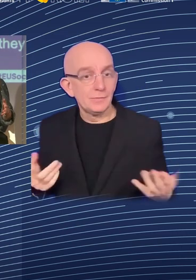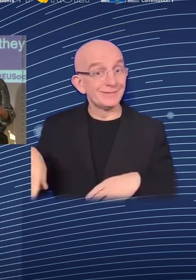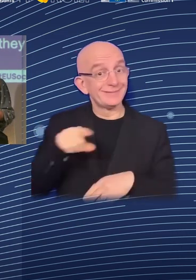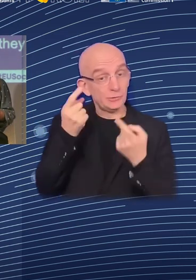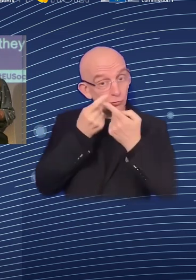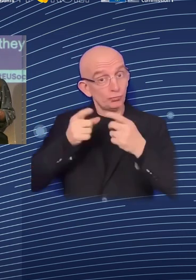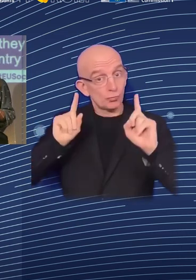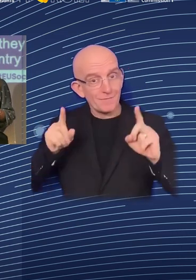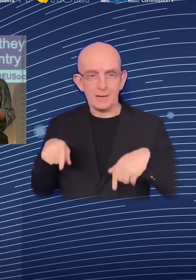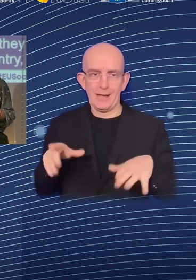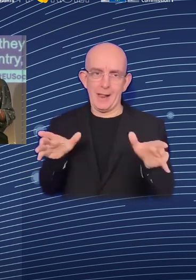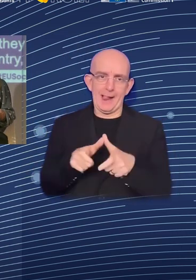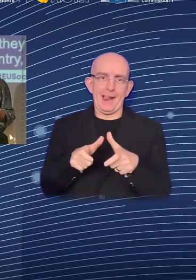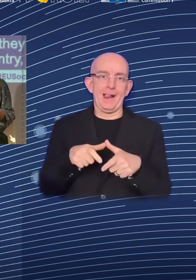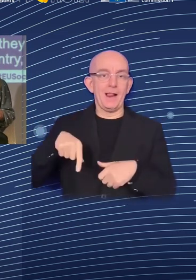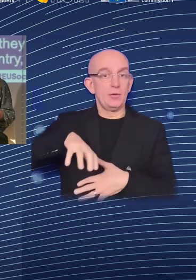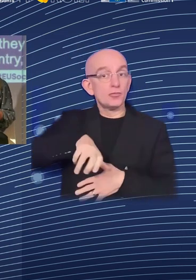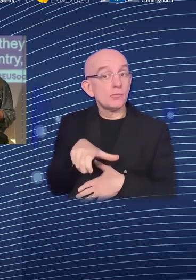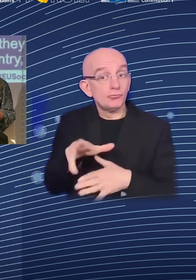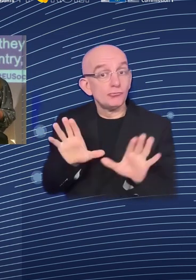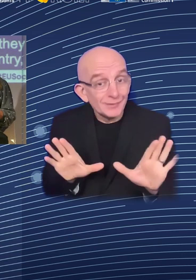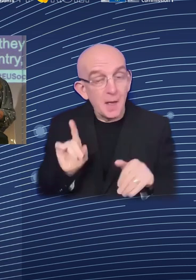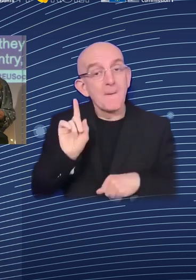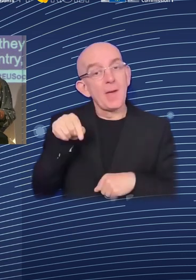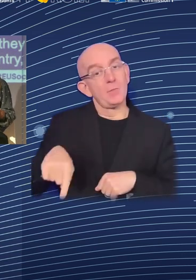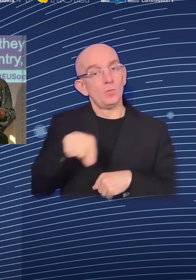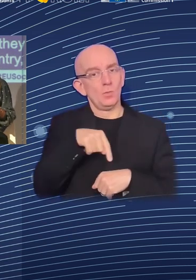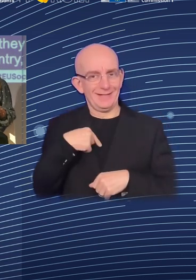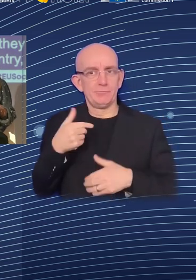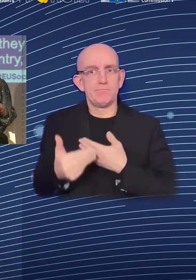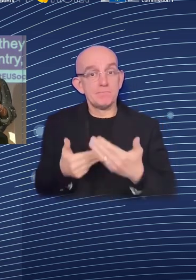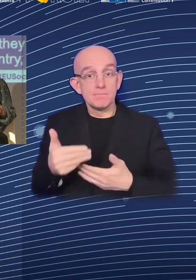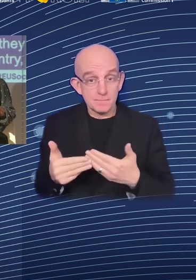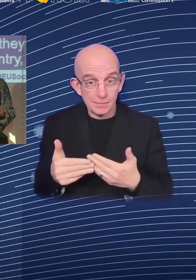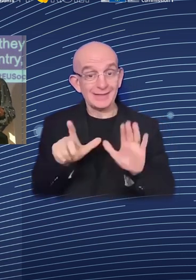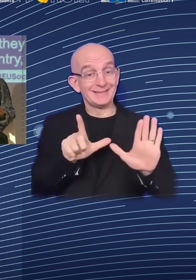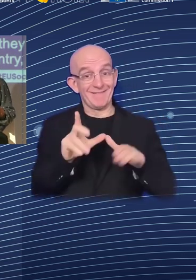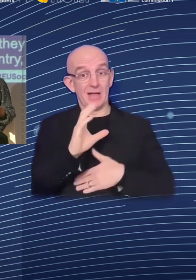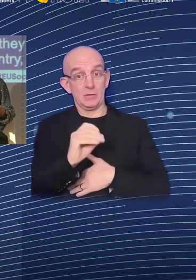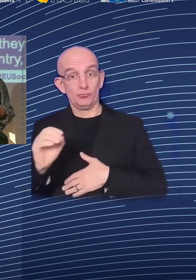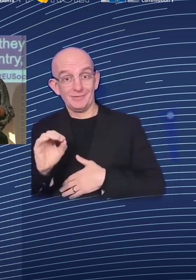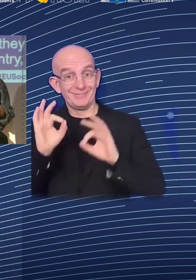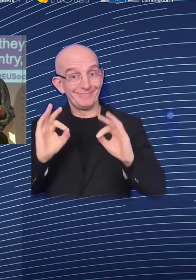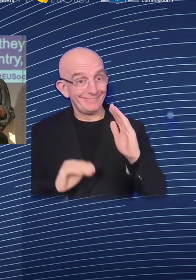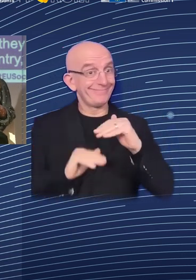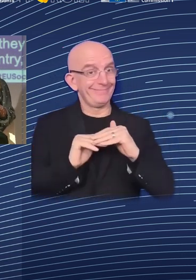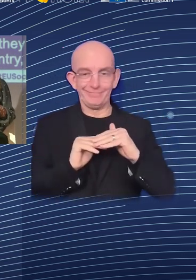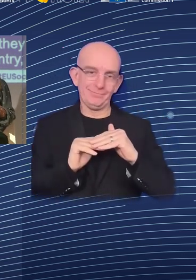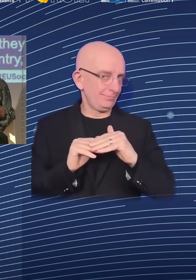not enough for us. So there is another project called Digital Transformation of Education and